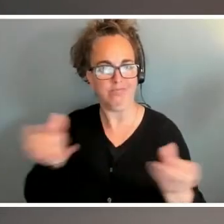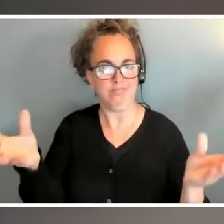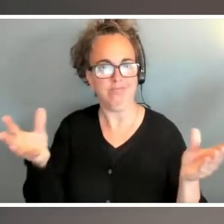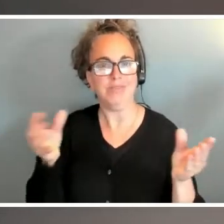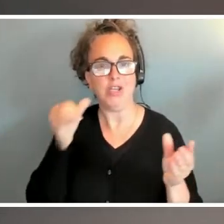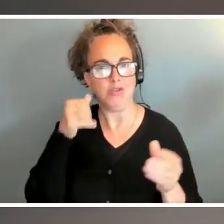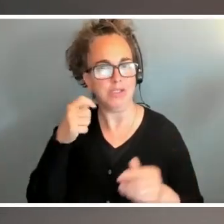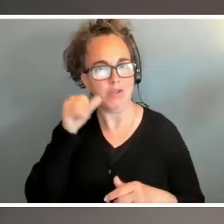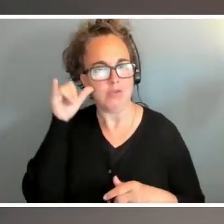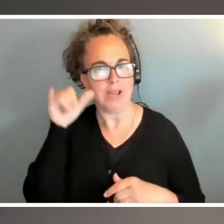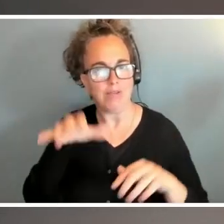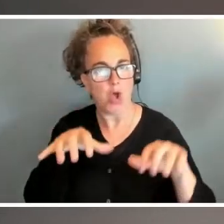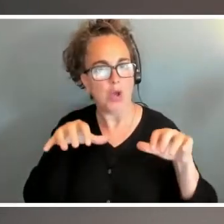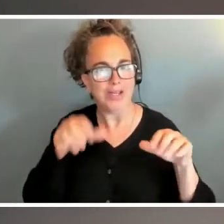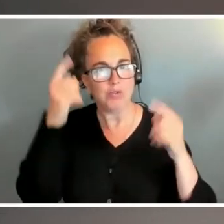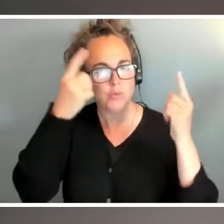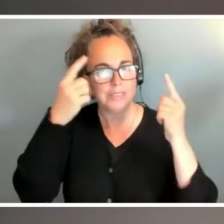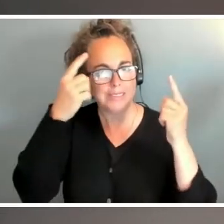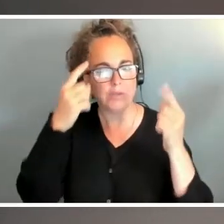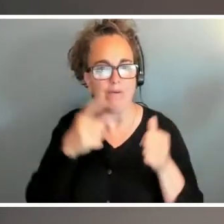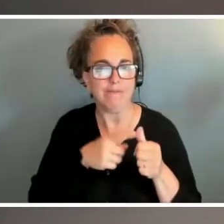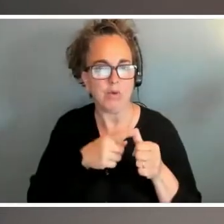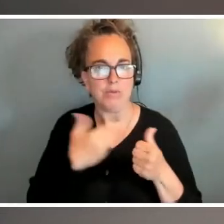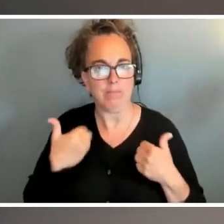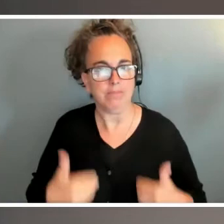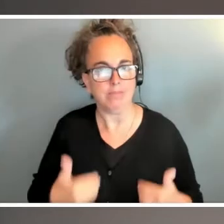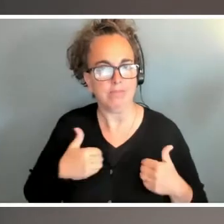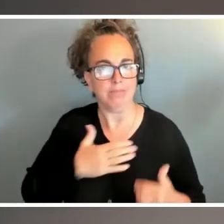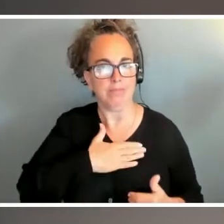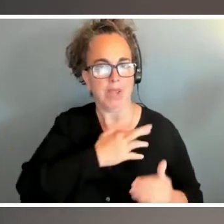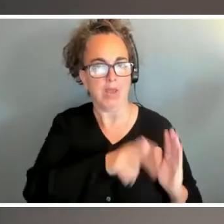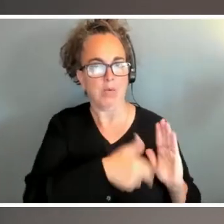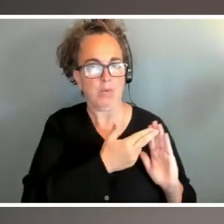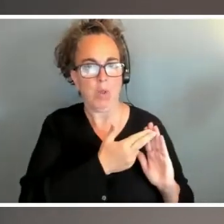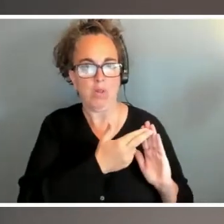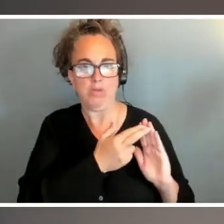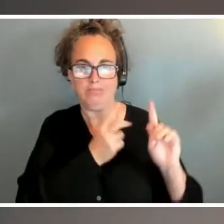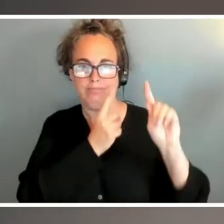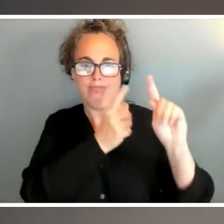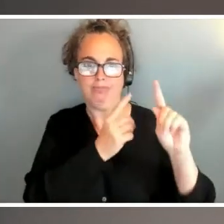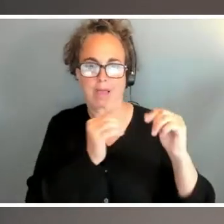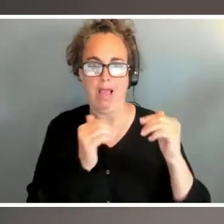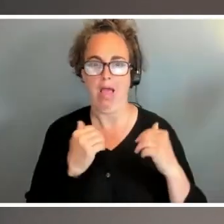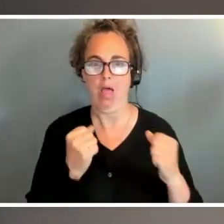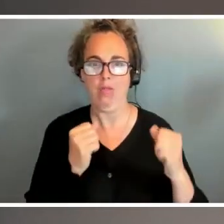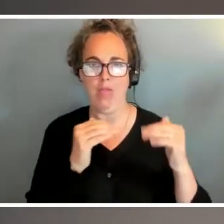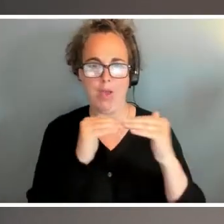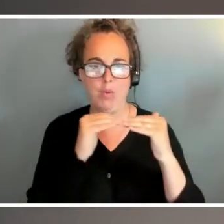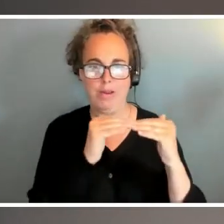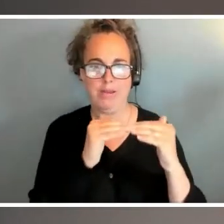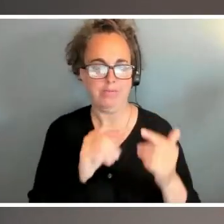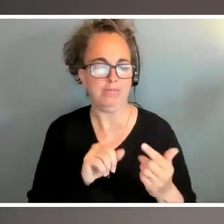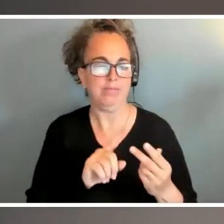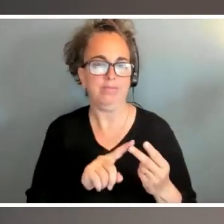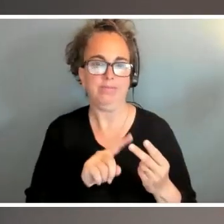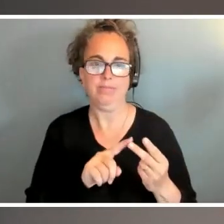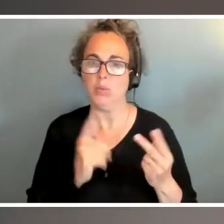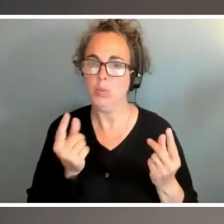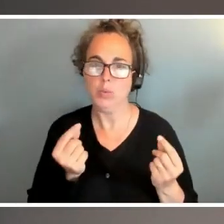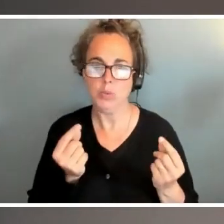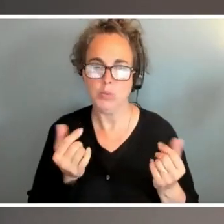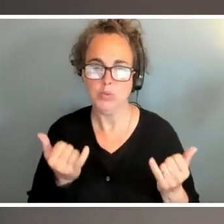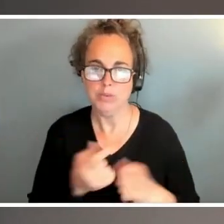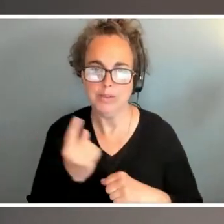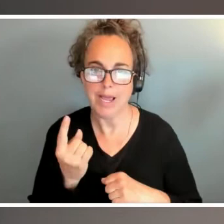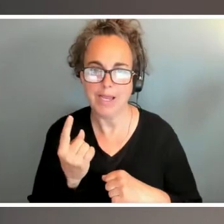consider. Number 1, what is my role in the movement to achieve health equity? And number 2, what can I do today